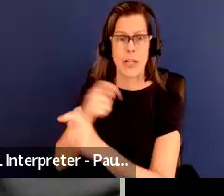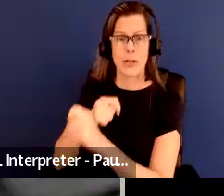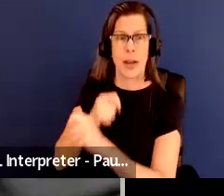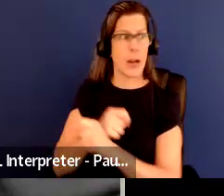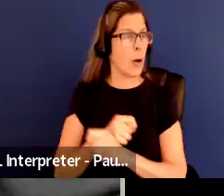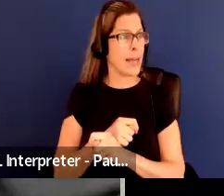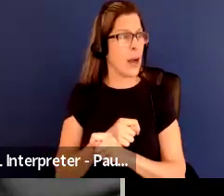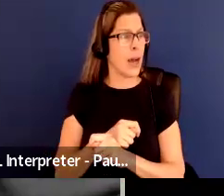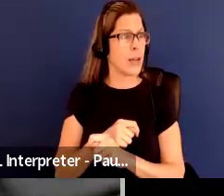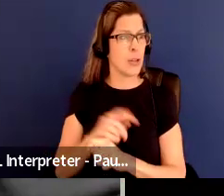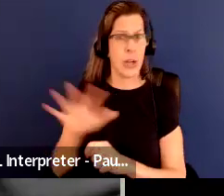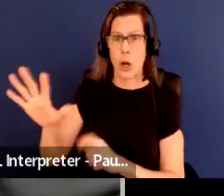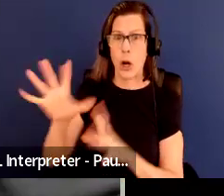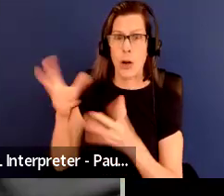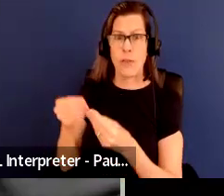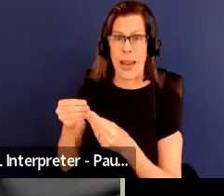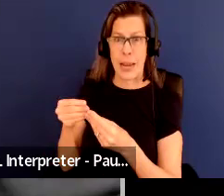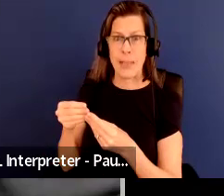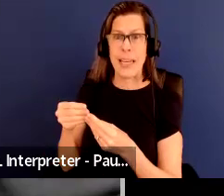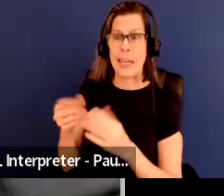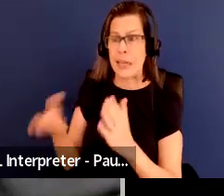cut asparagus and we had to go help pay for the truck